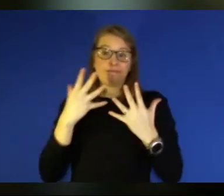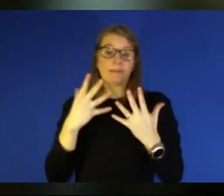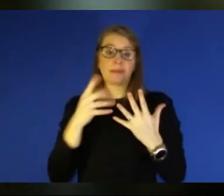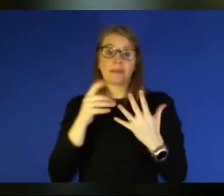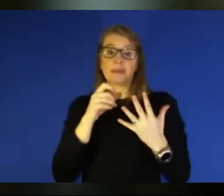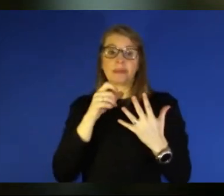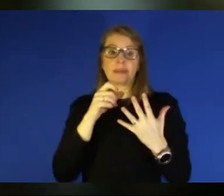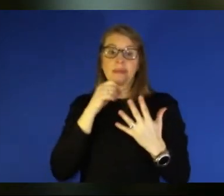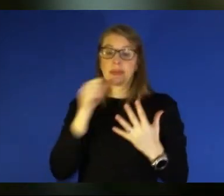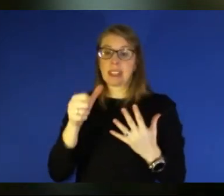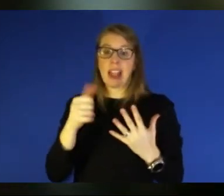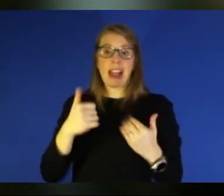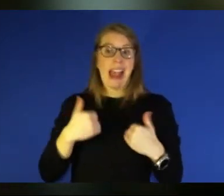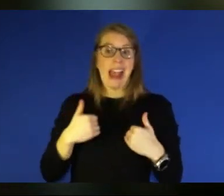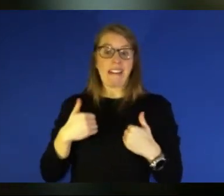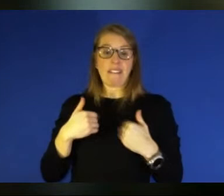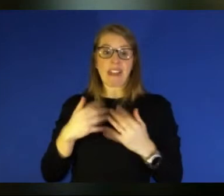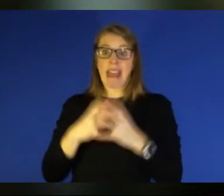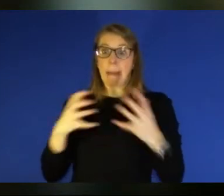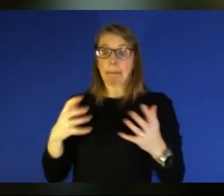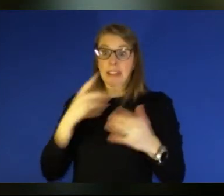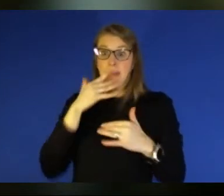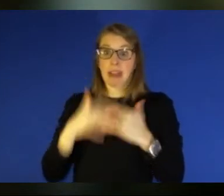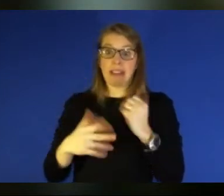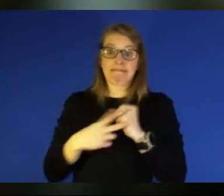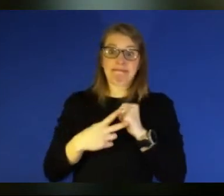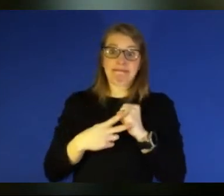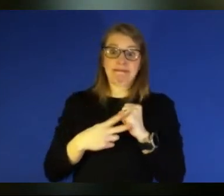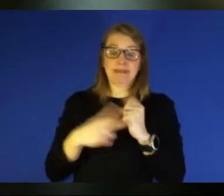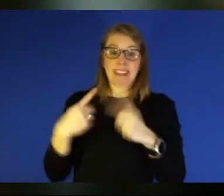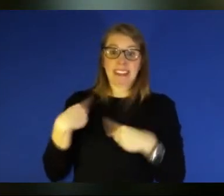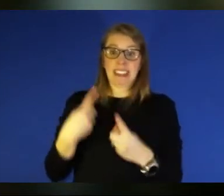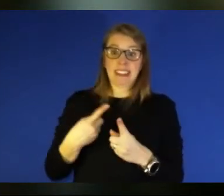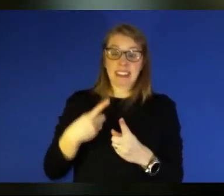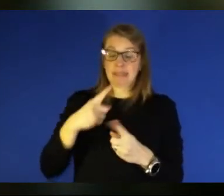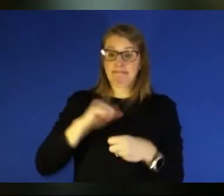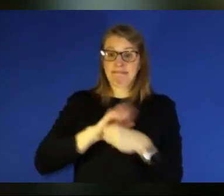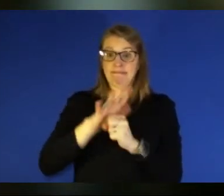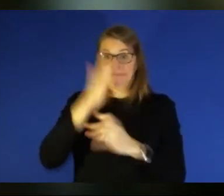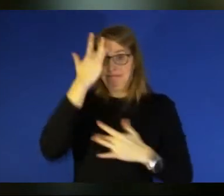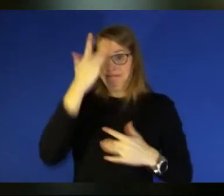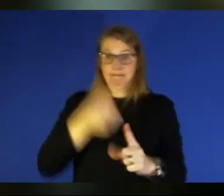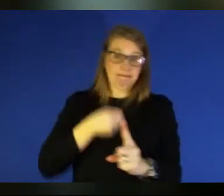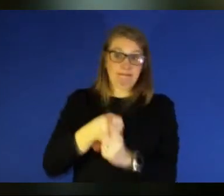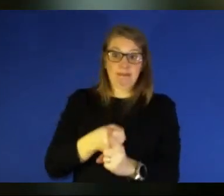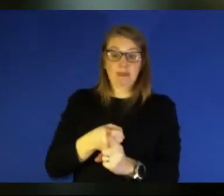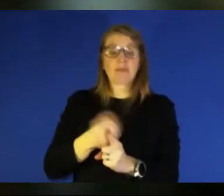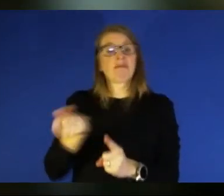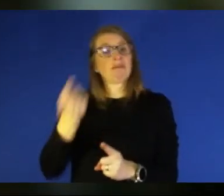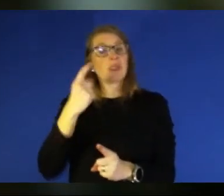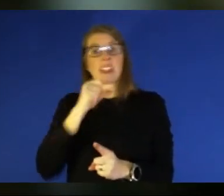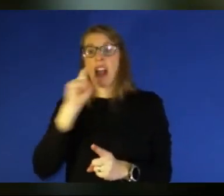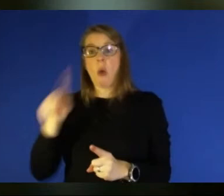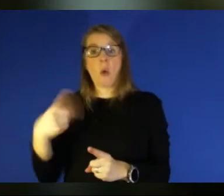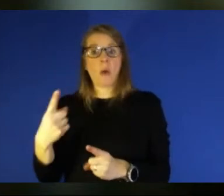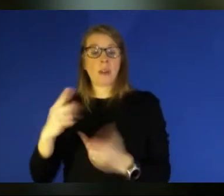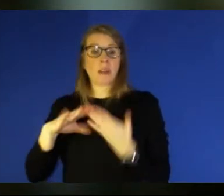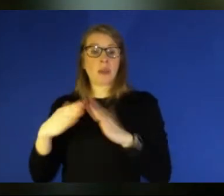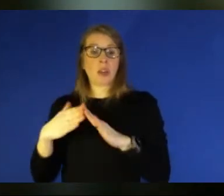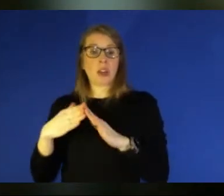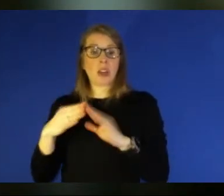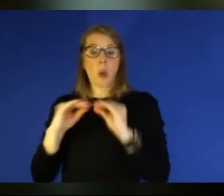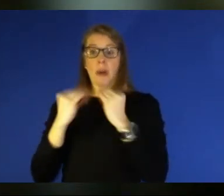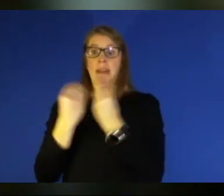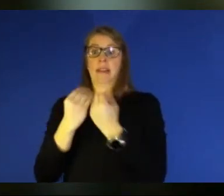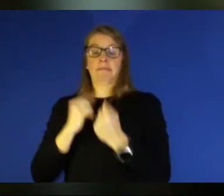of the pandemic. It has been very challenging for us. We know we're not the only community organization who's faced challenges like